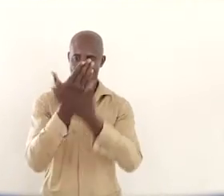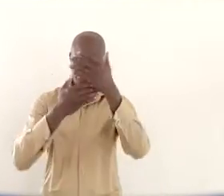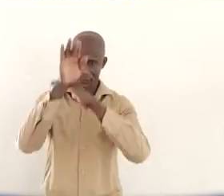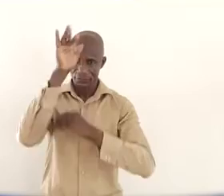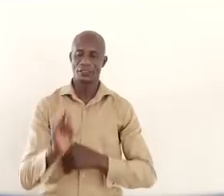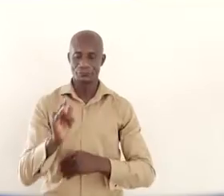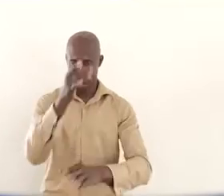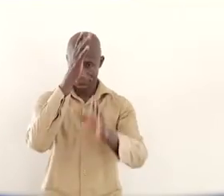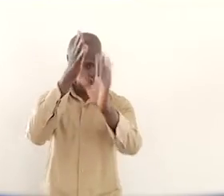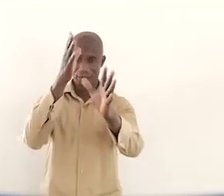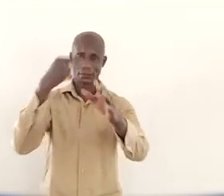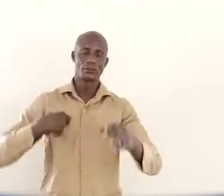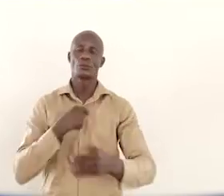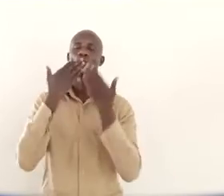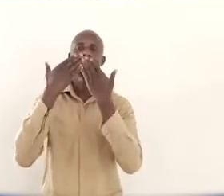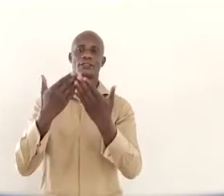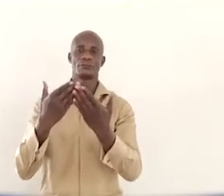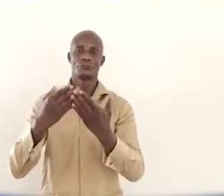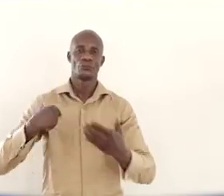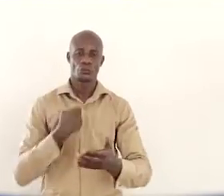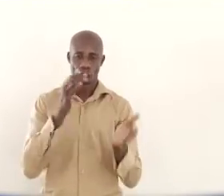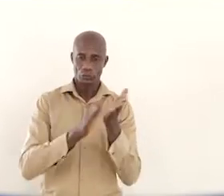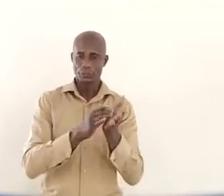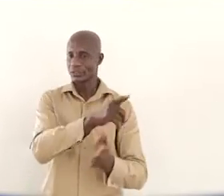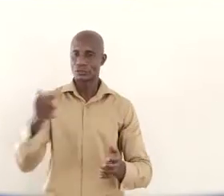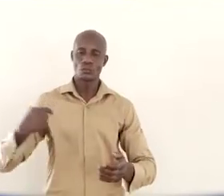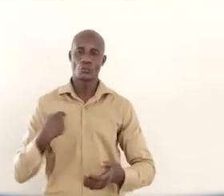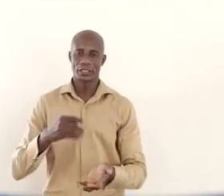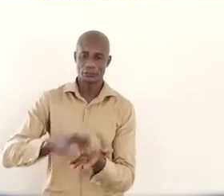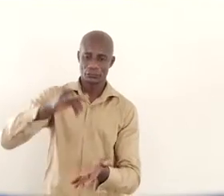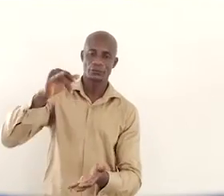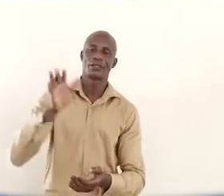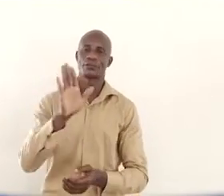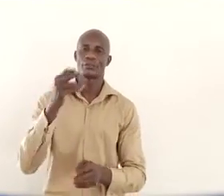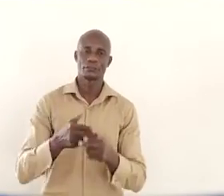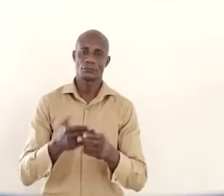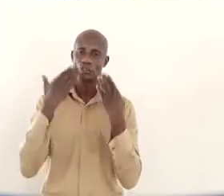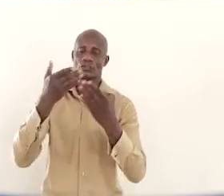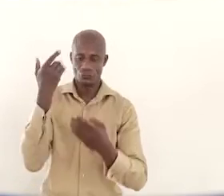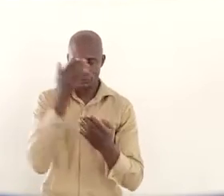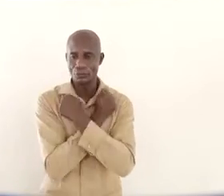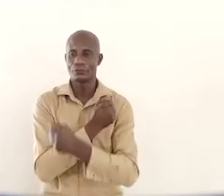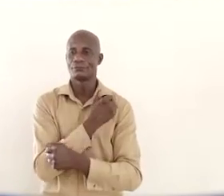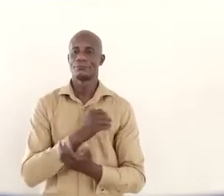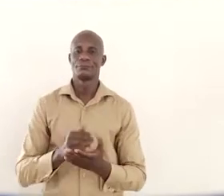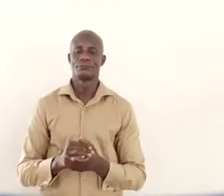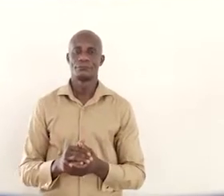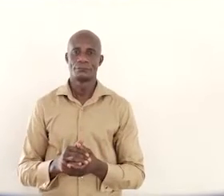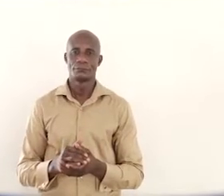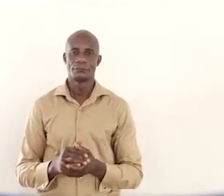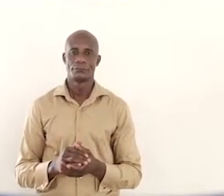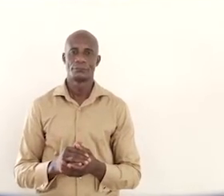Heavenly Father, we thank You. We praise You, we glorify Your holy name for Your many blessings. Thank You for Your love and Your goodness.